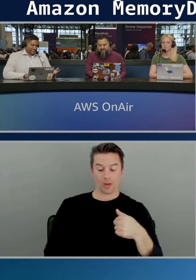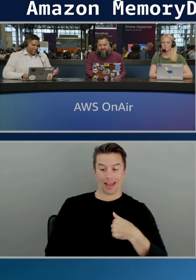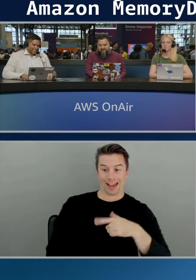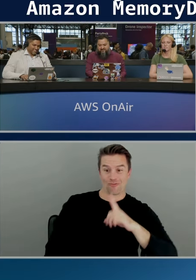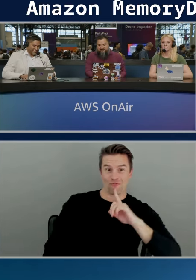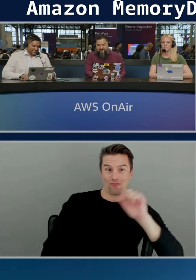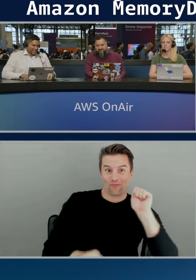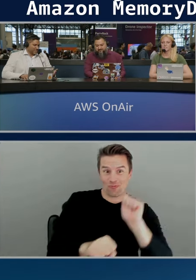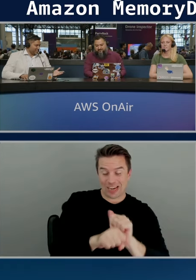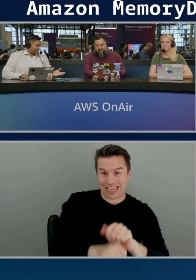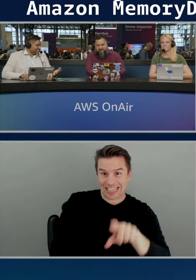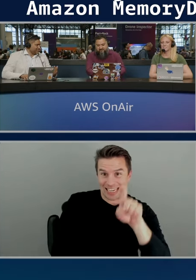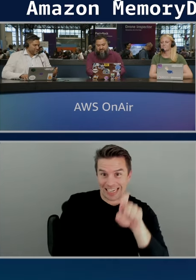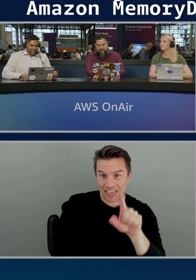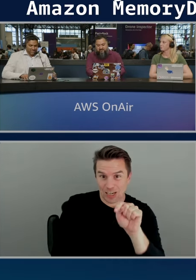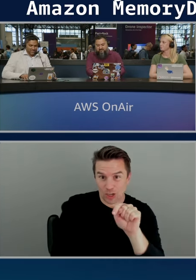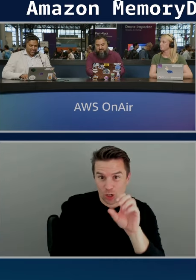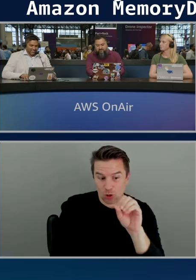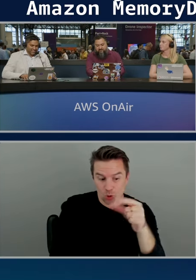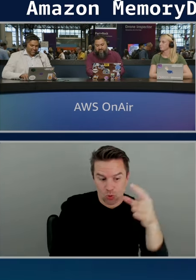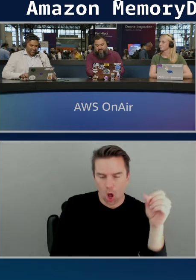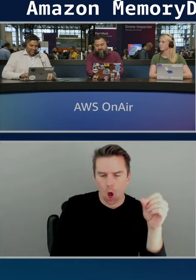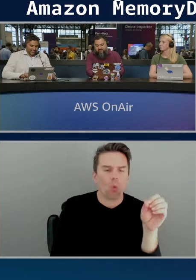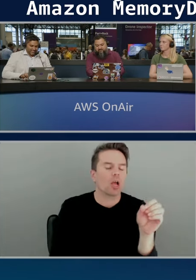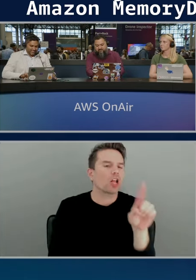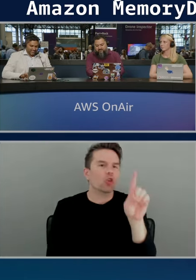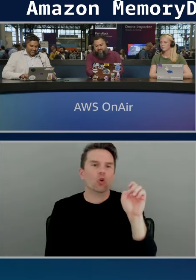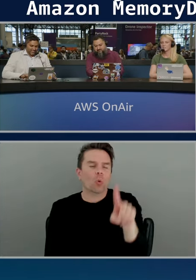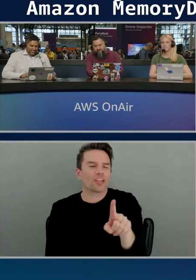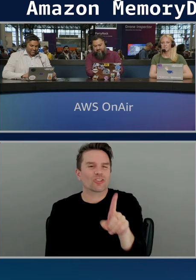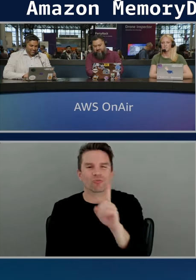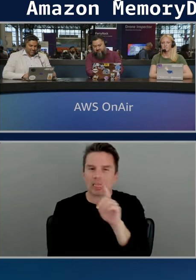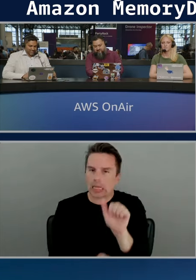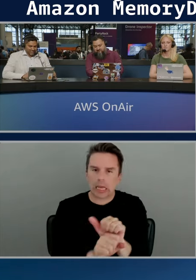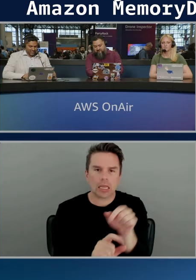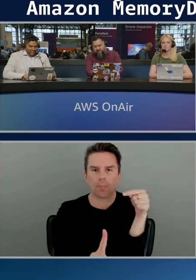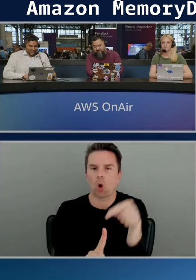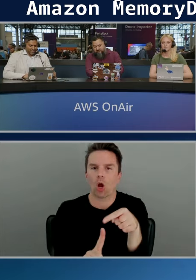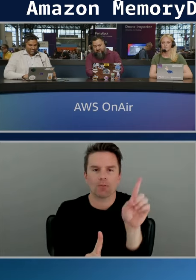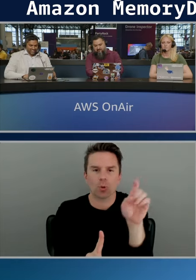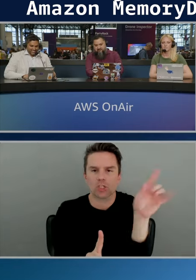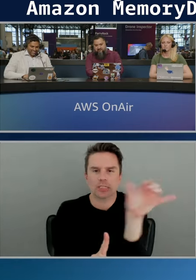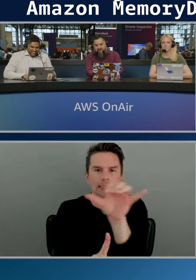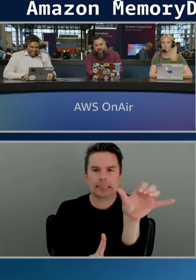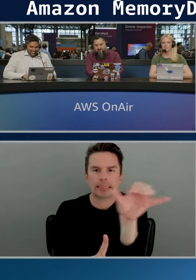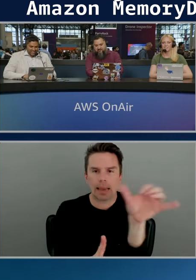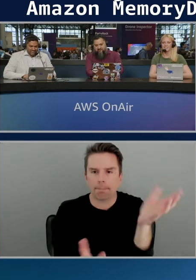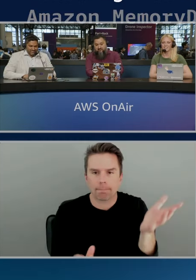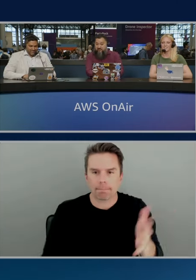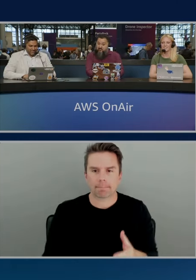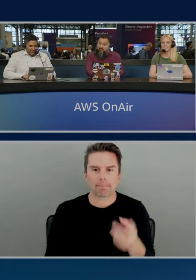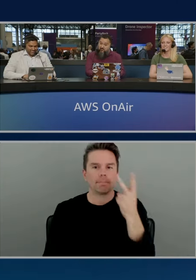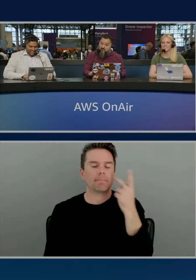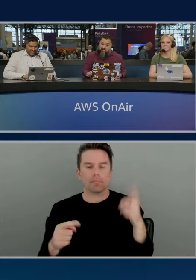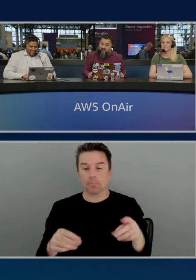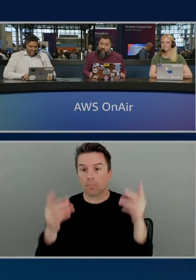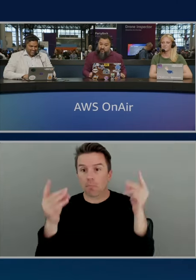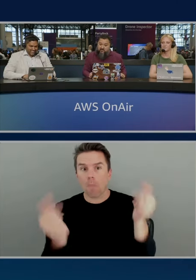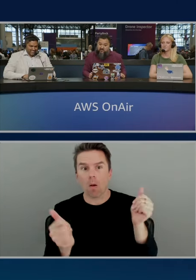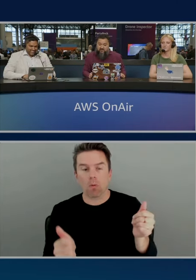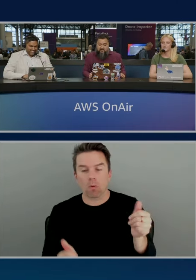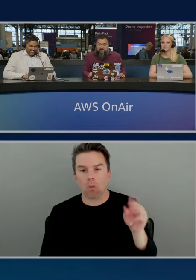know, something like that. Same meaning, same semantic meaning, and all that good stuff. So let's see what happens. Oh, look. Immediately. So, immediately.